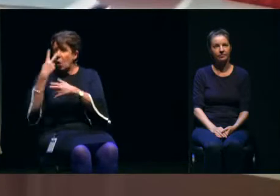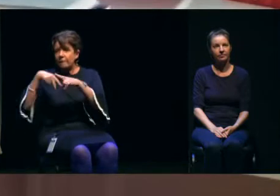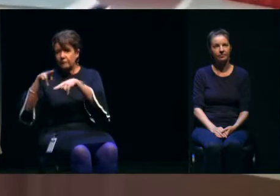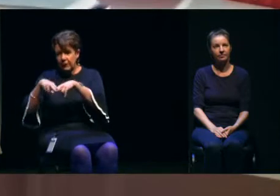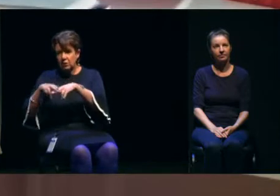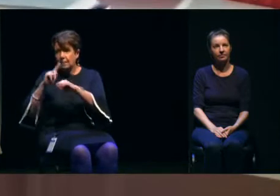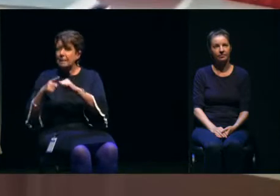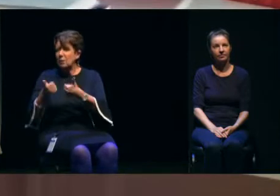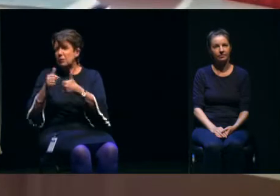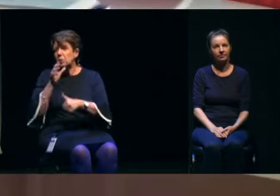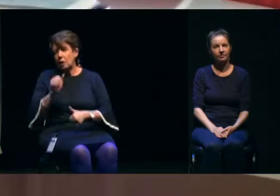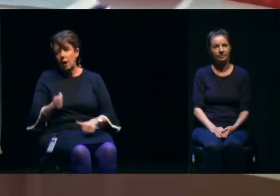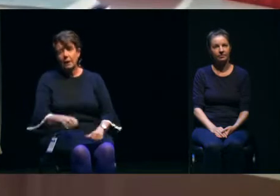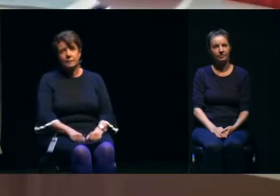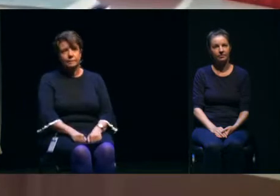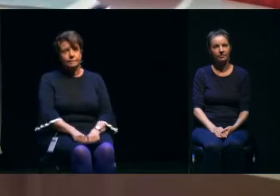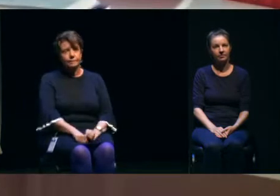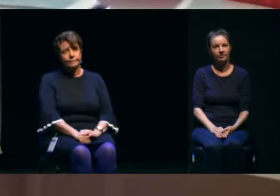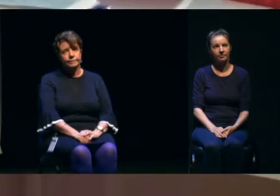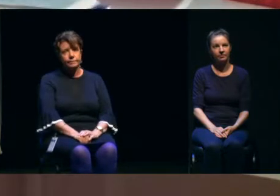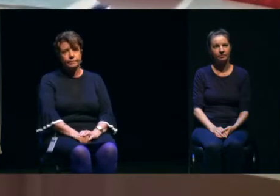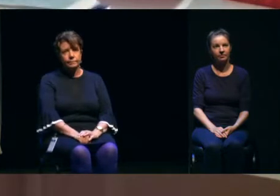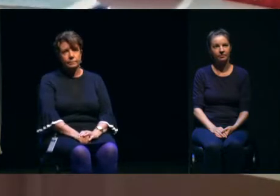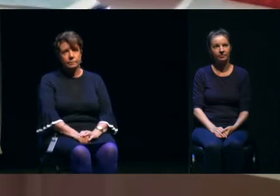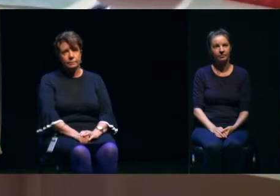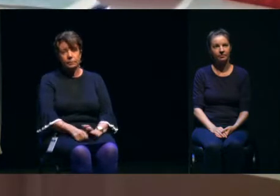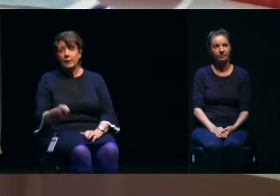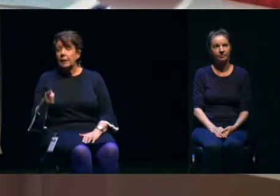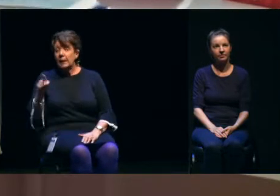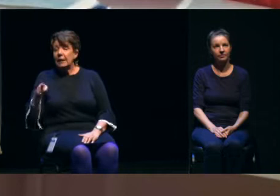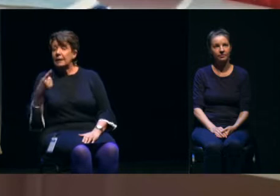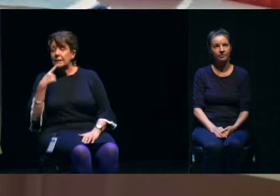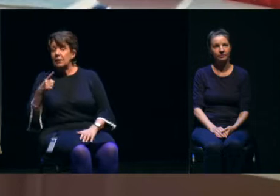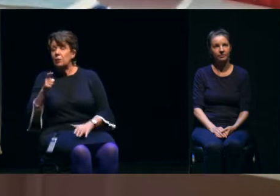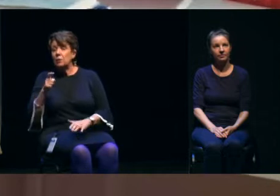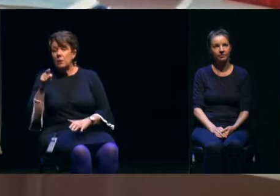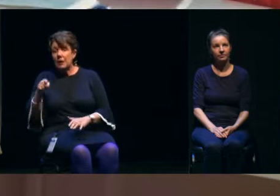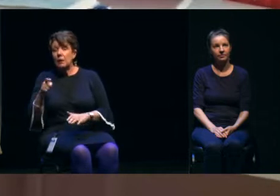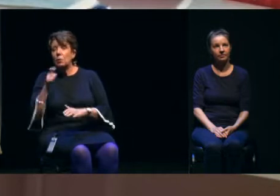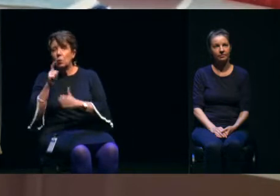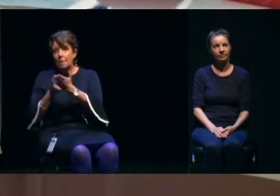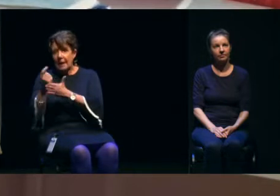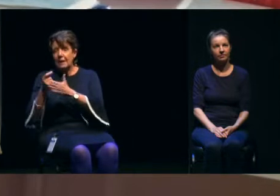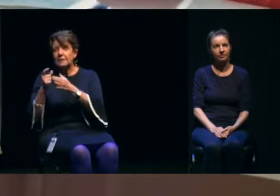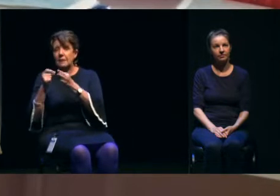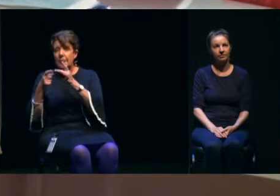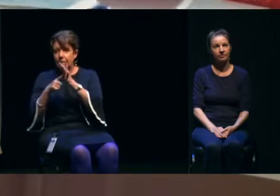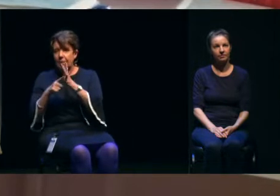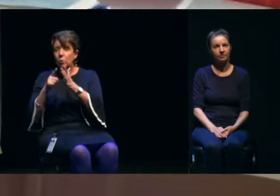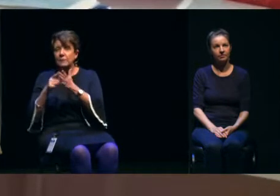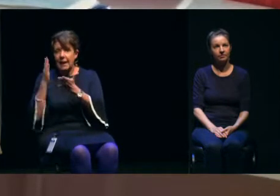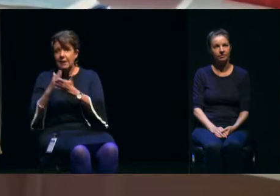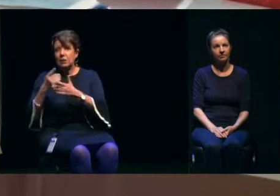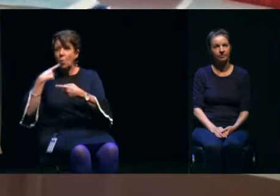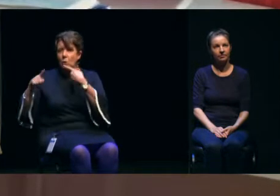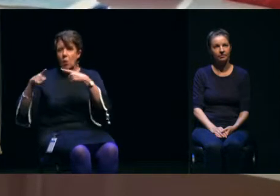was a very good guy. And he would say, he who pays the bills gives the orders. So I